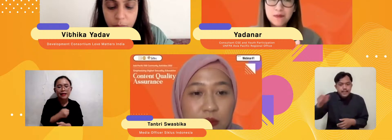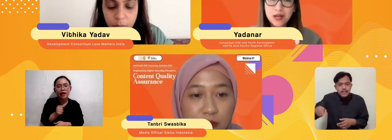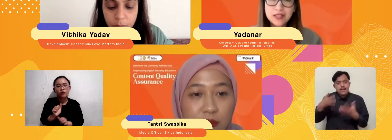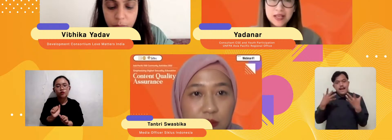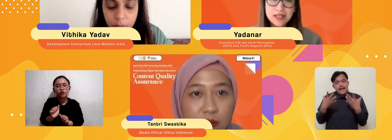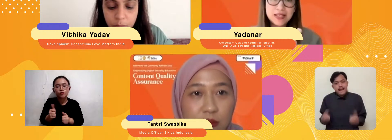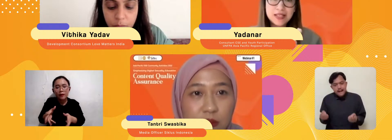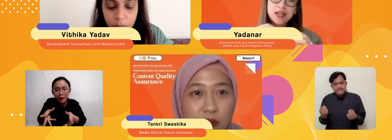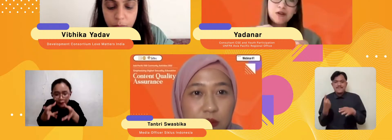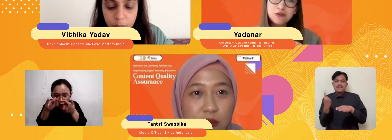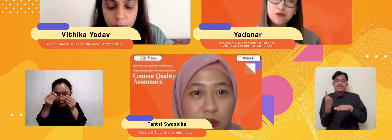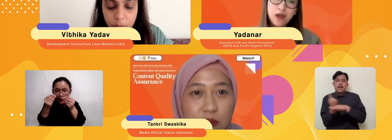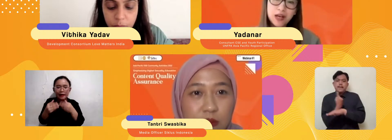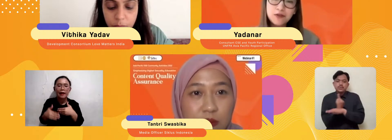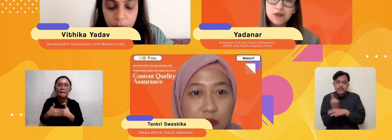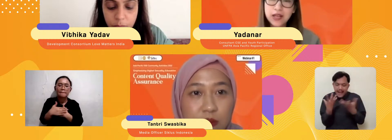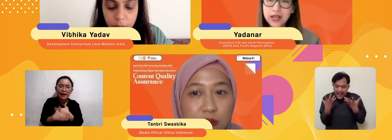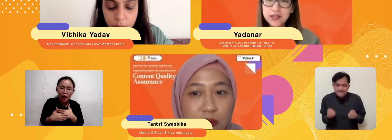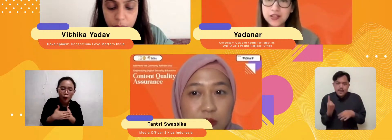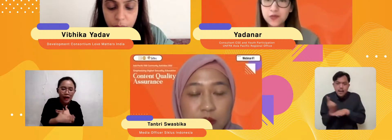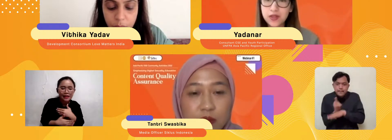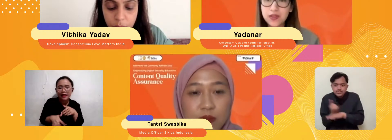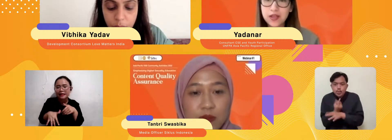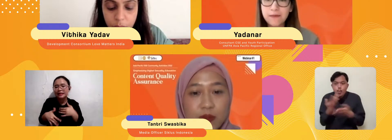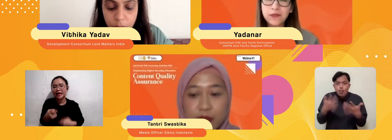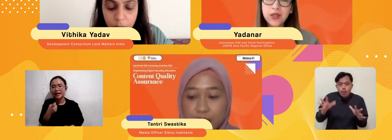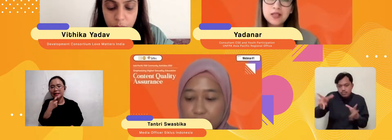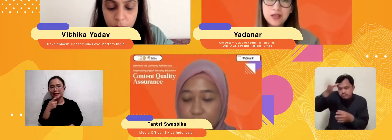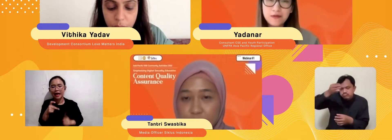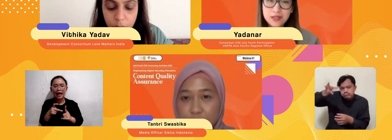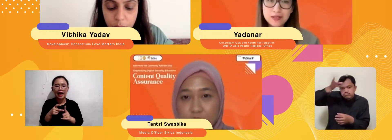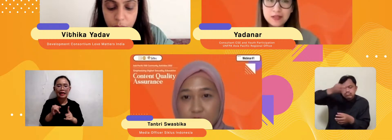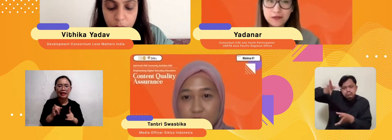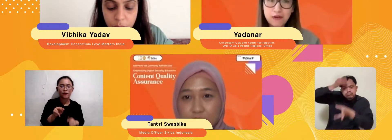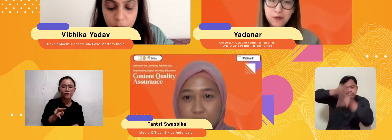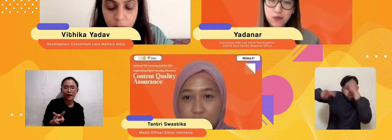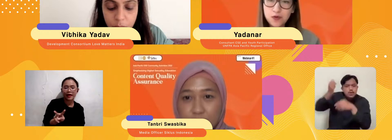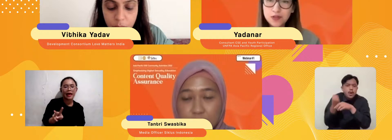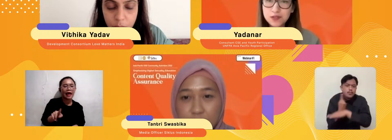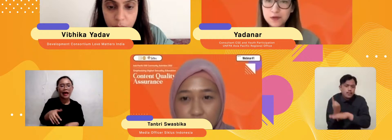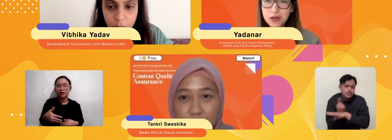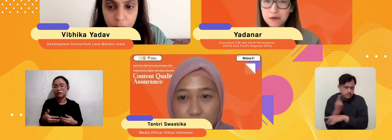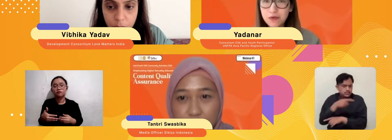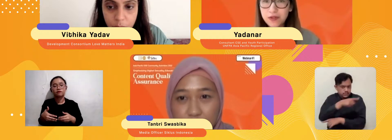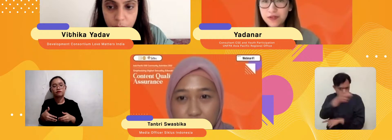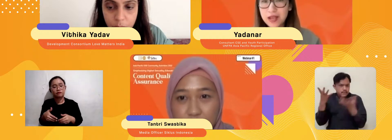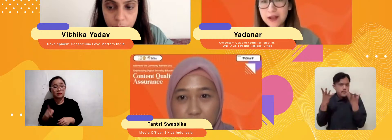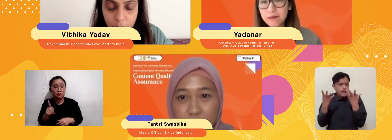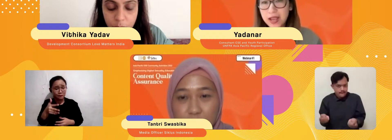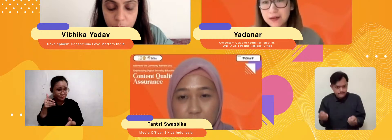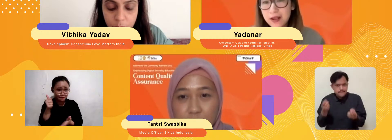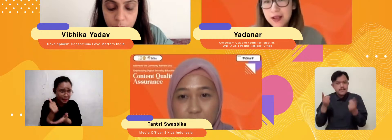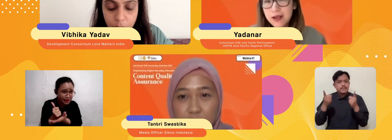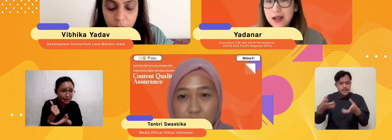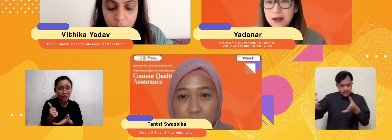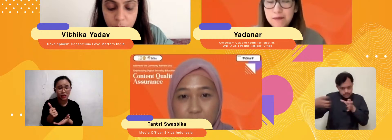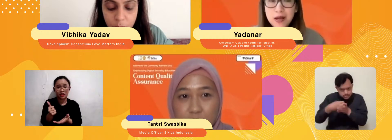and treatment and testing services, and also actual linkages with the services is very important. So I agree with